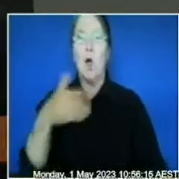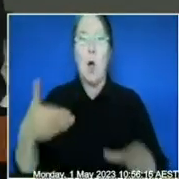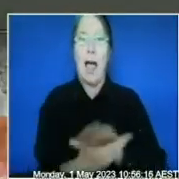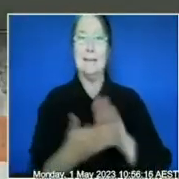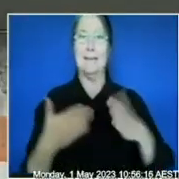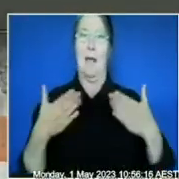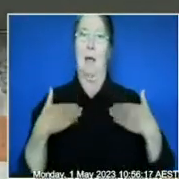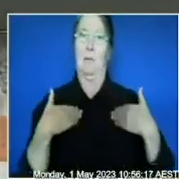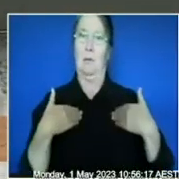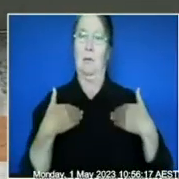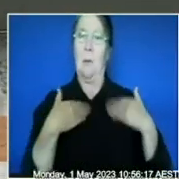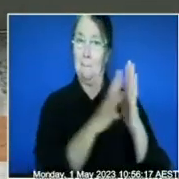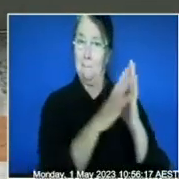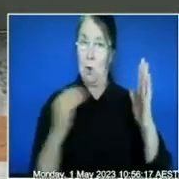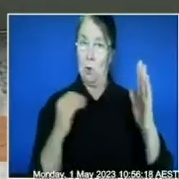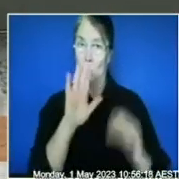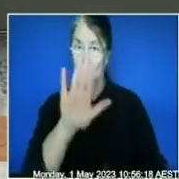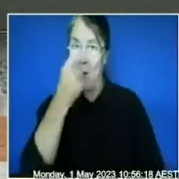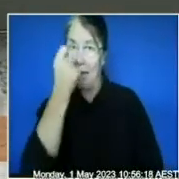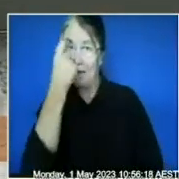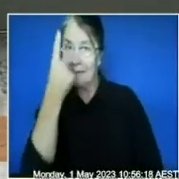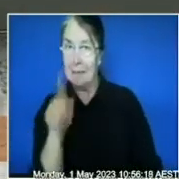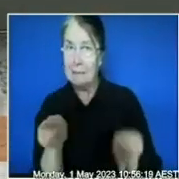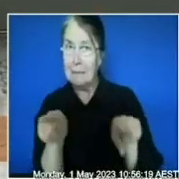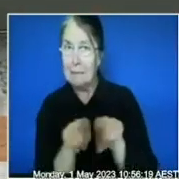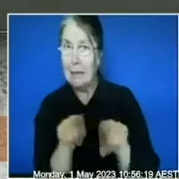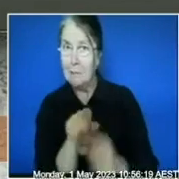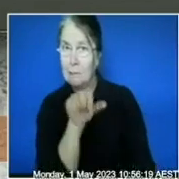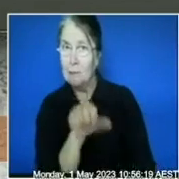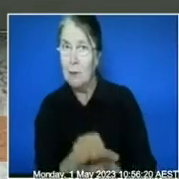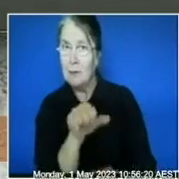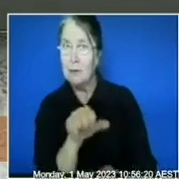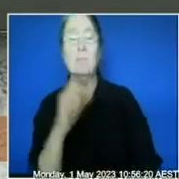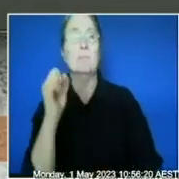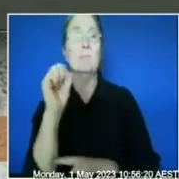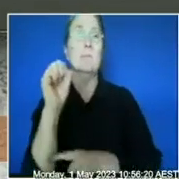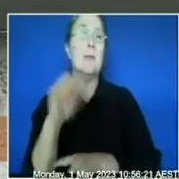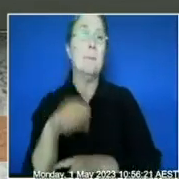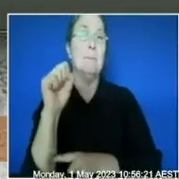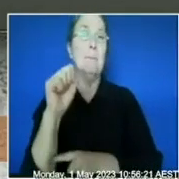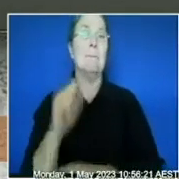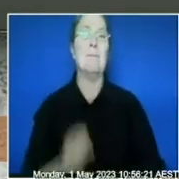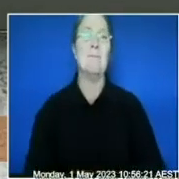can take us two slides on to page